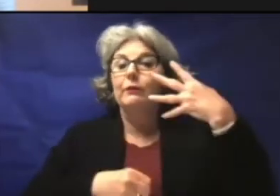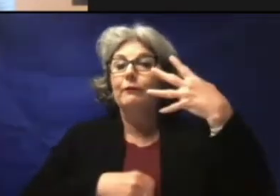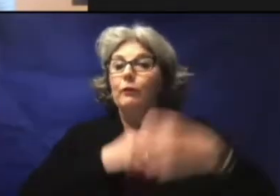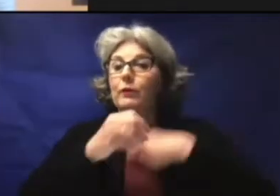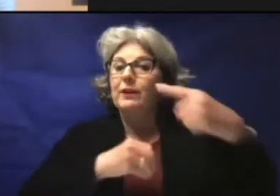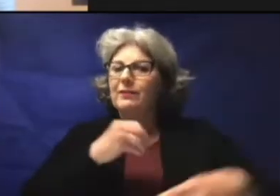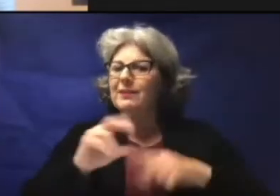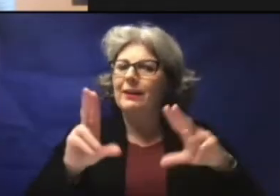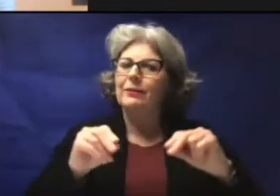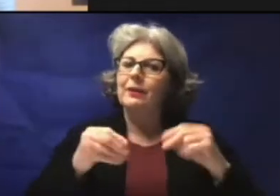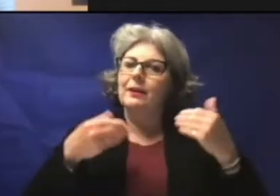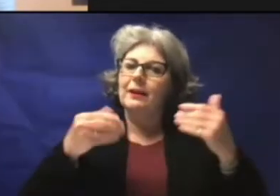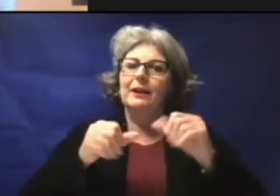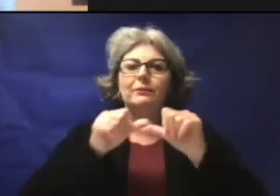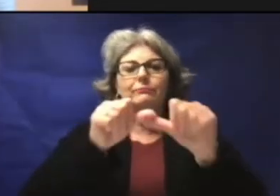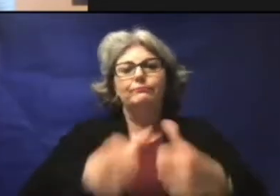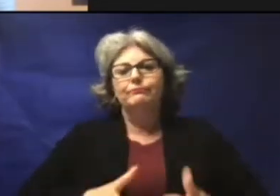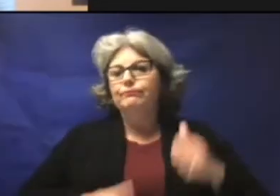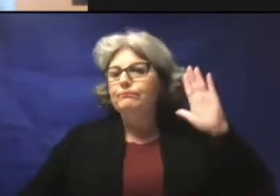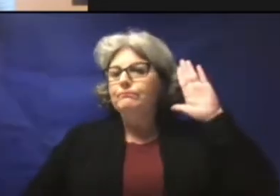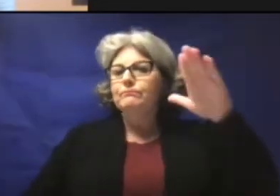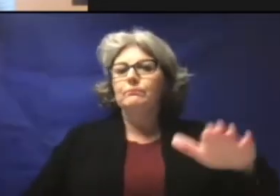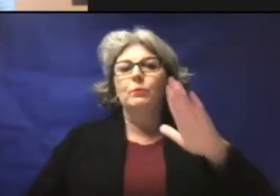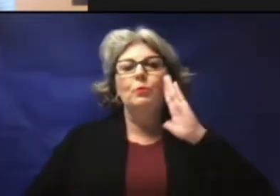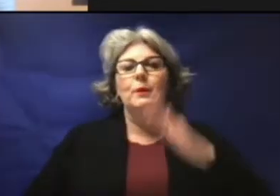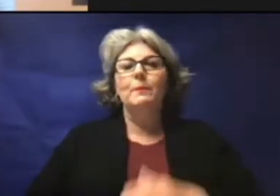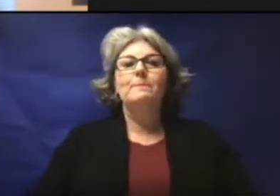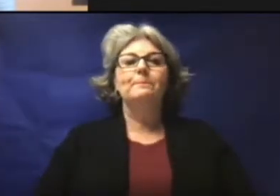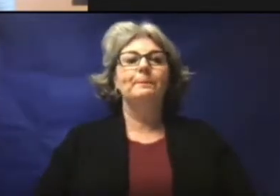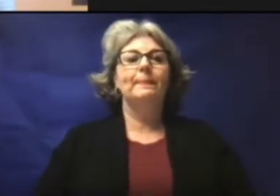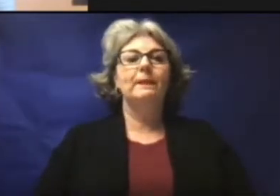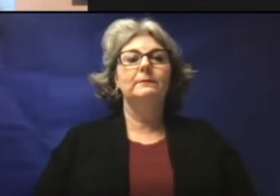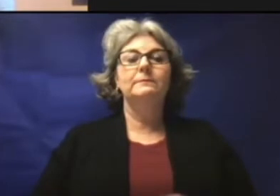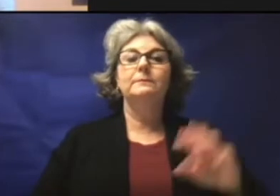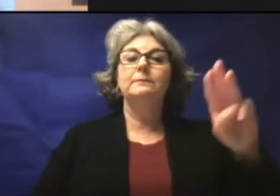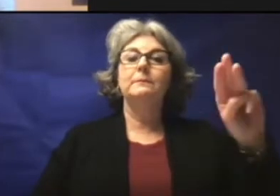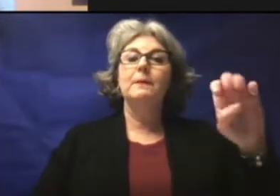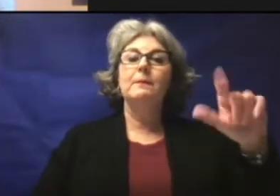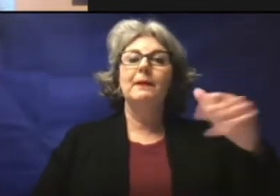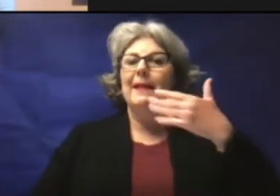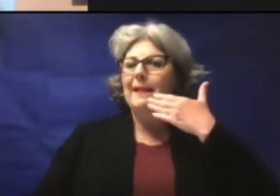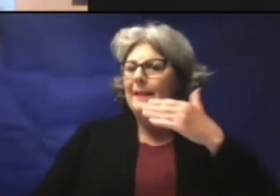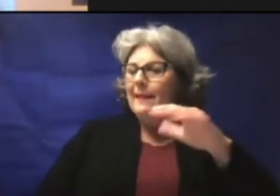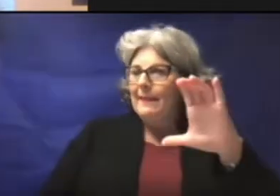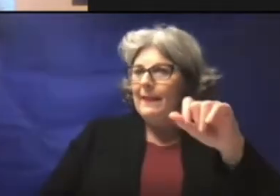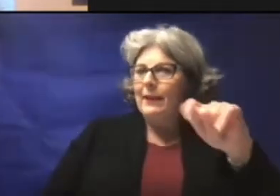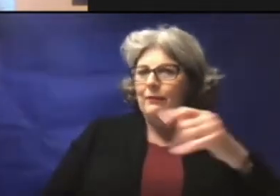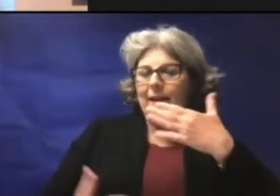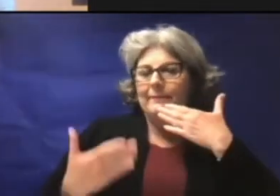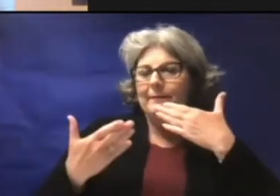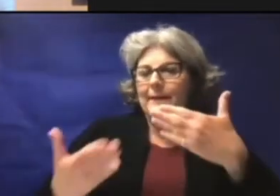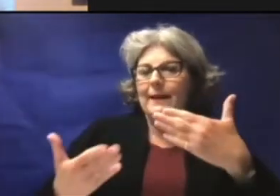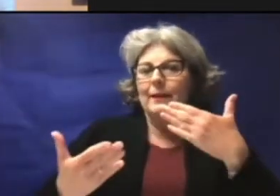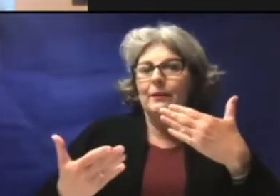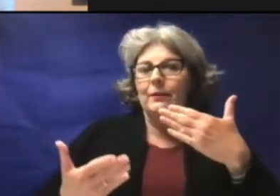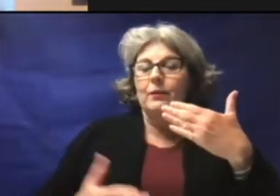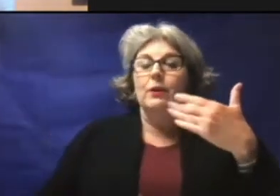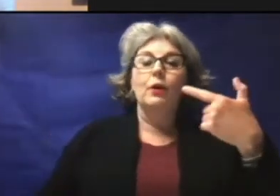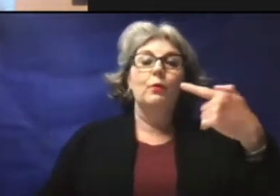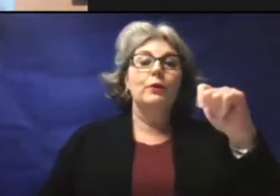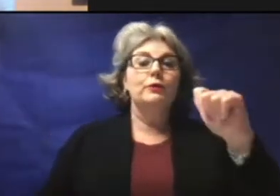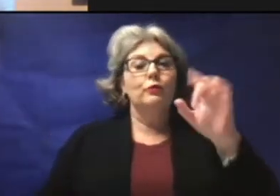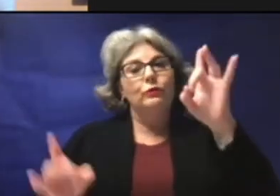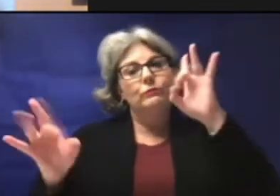It is a lifetime. Thank you so much, Catt. When the Georgia attacks